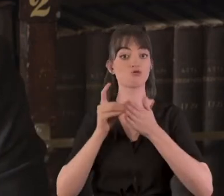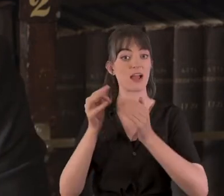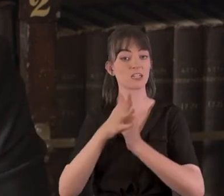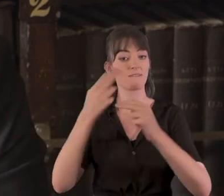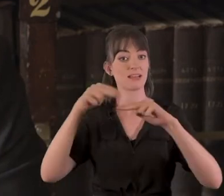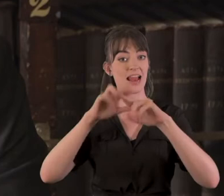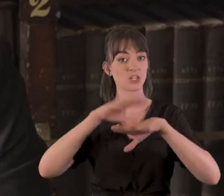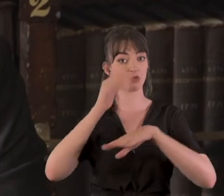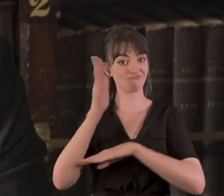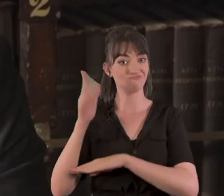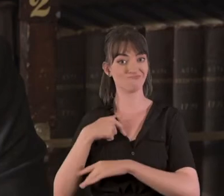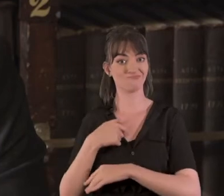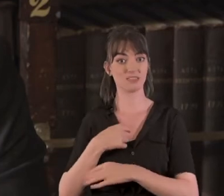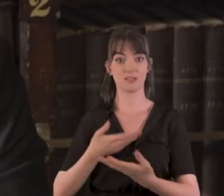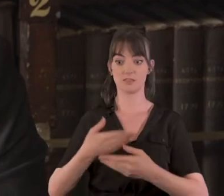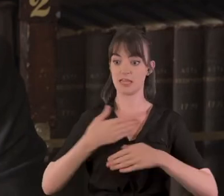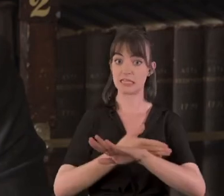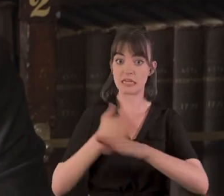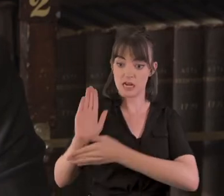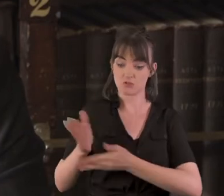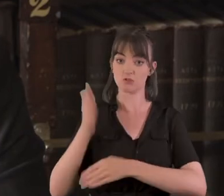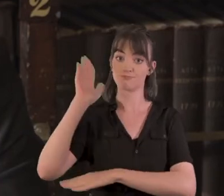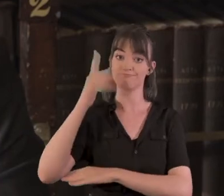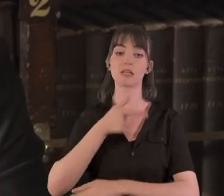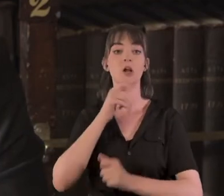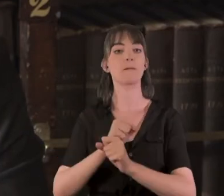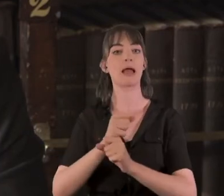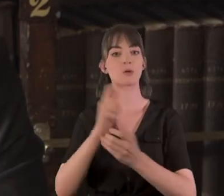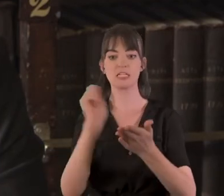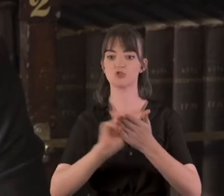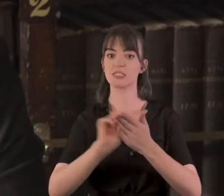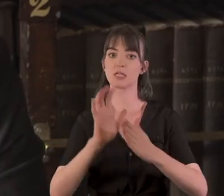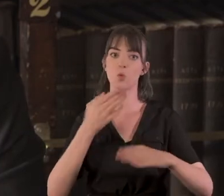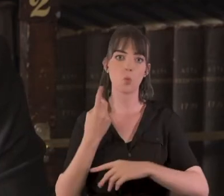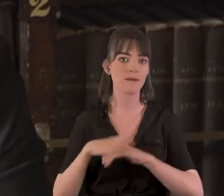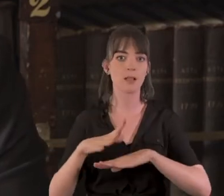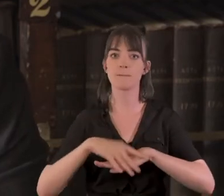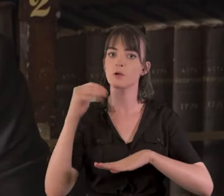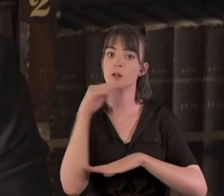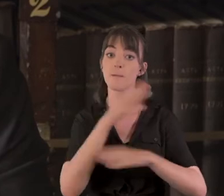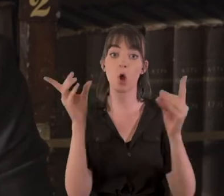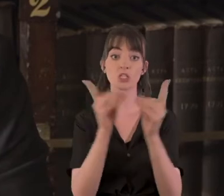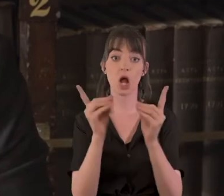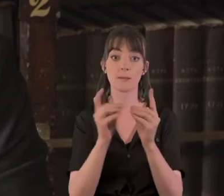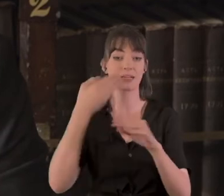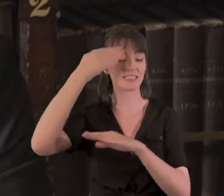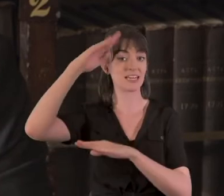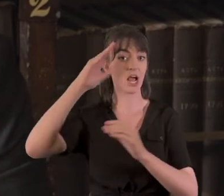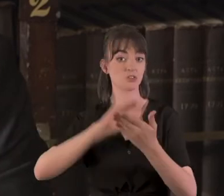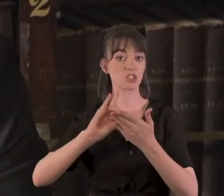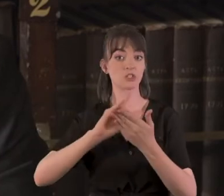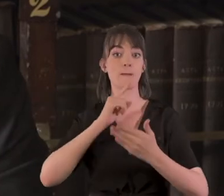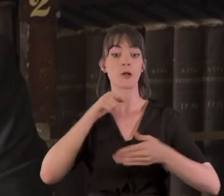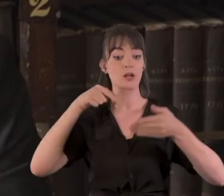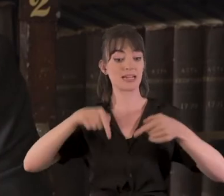in her opening remarks there, spoke about how the treaty is one of the most important documents in modern Irish history. But what we are talking about here is